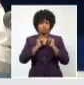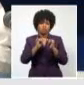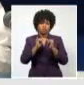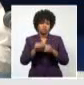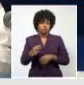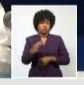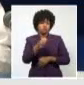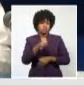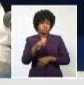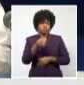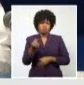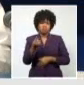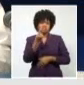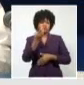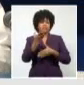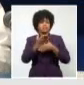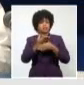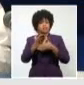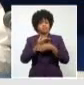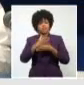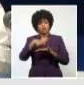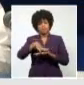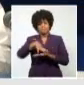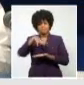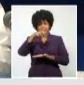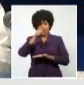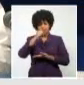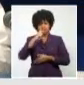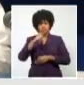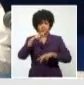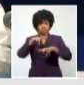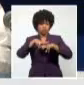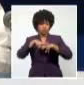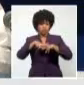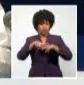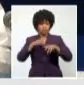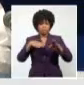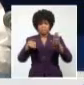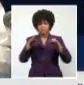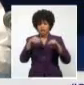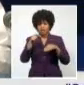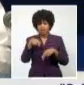of Santiago, Plaza, Centro Habana, and Playa here in Havana.